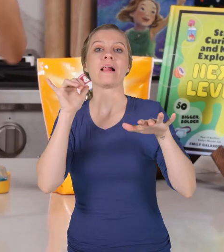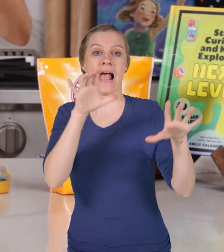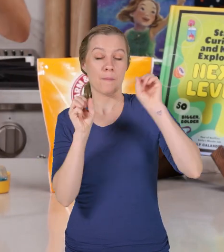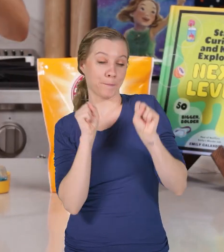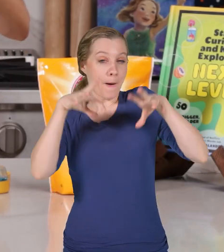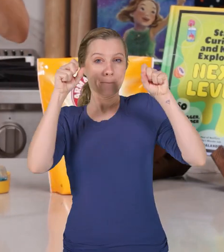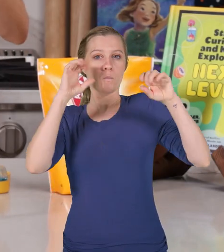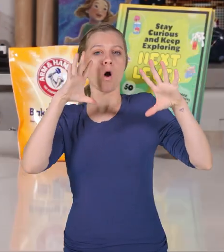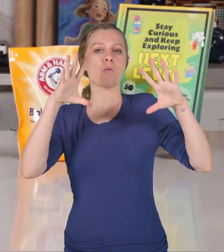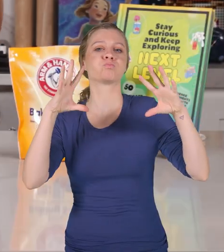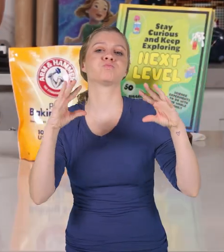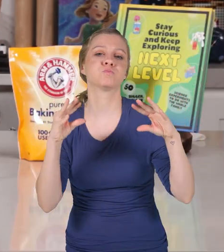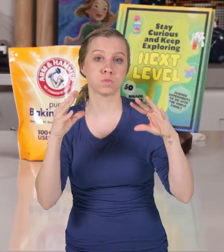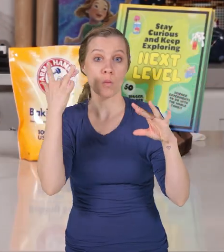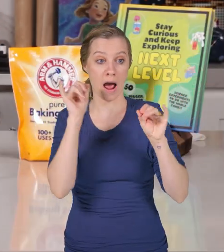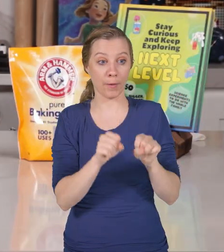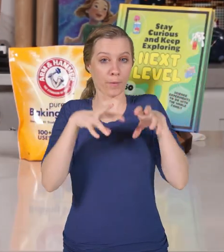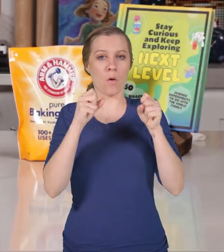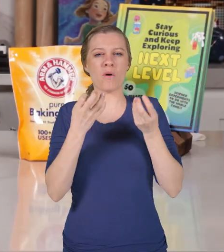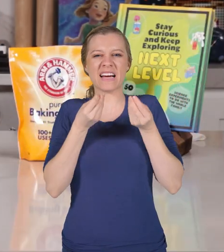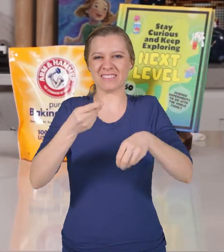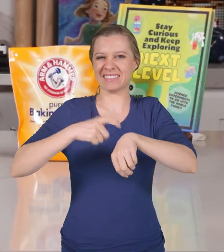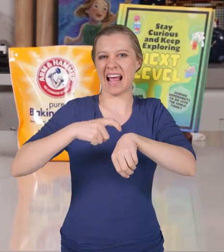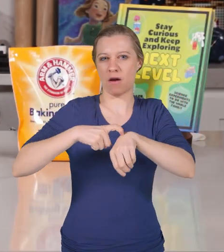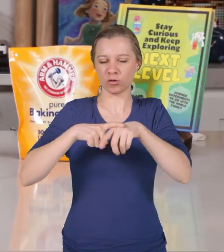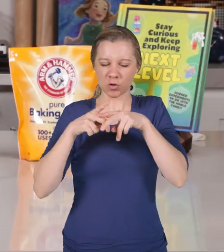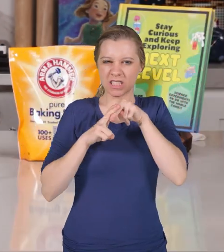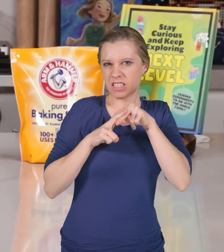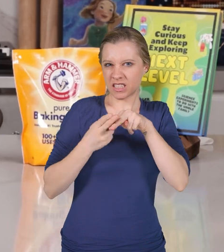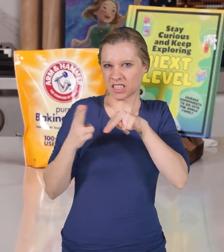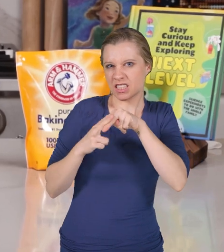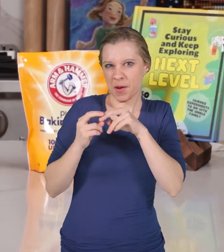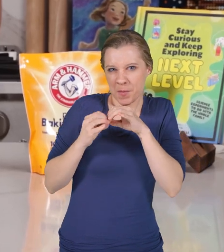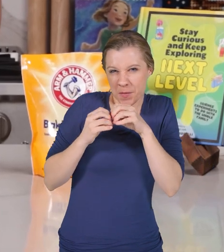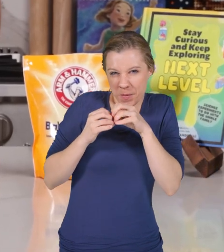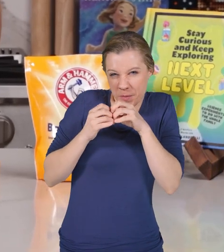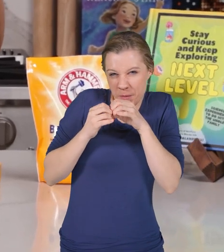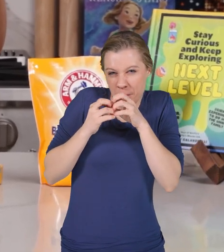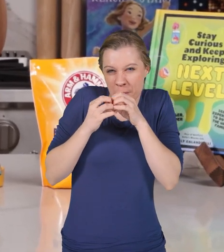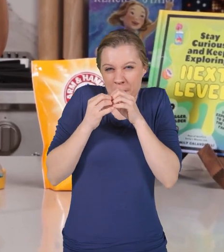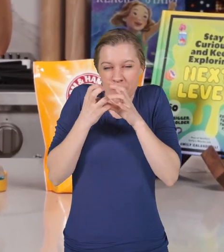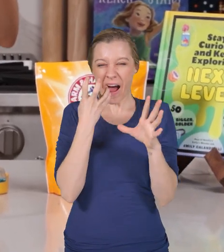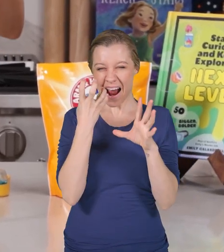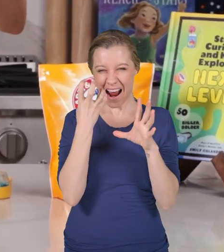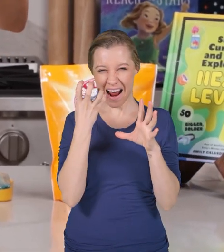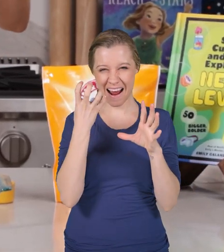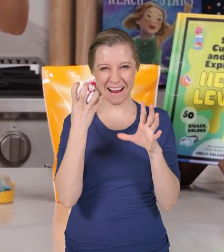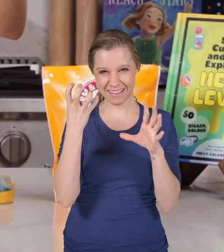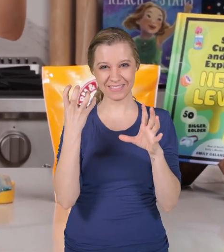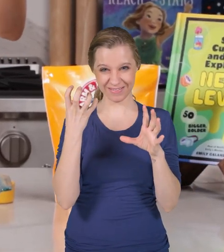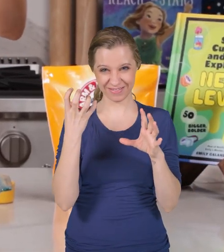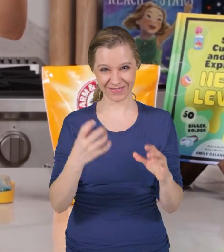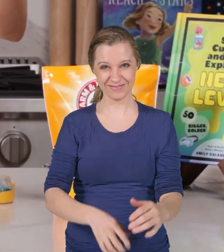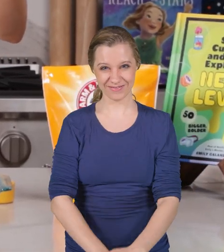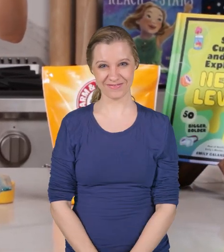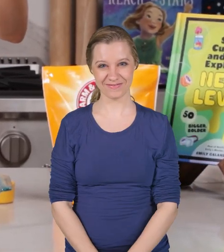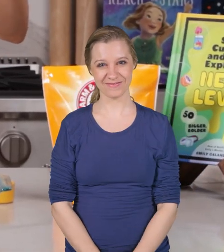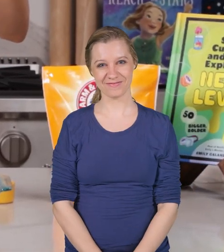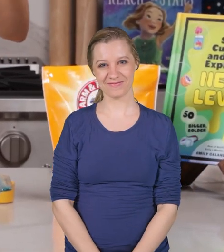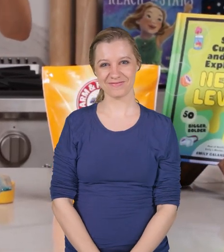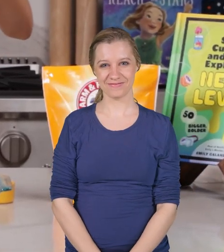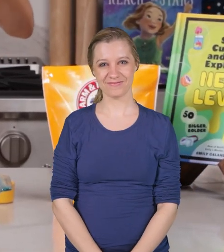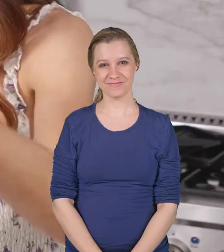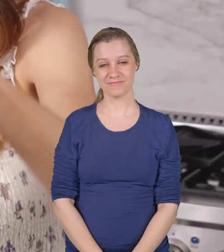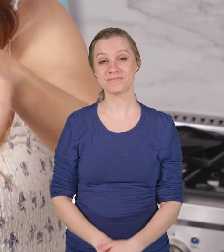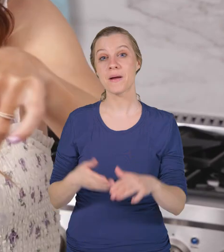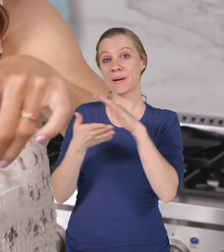the chemical reaction, to give the chemical reaction enough time to build and build and build until our snowman